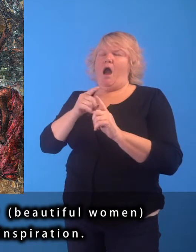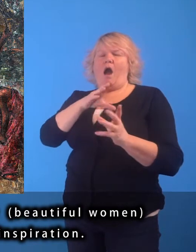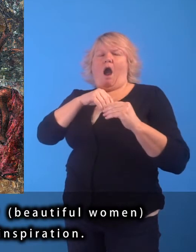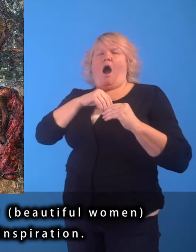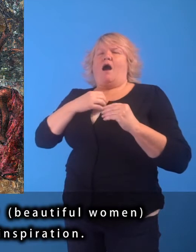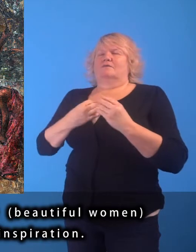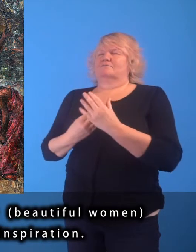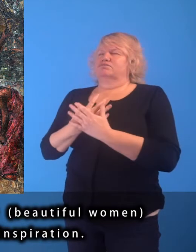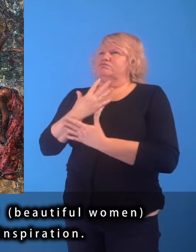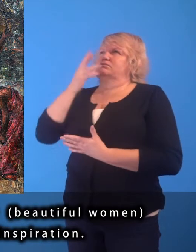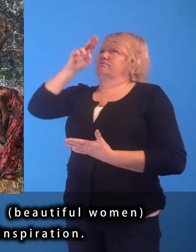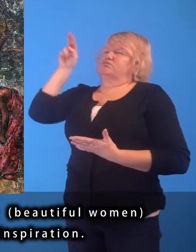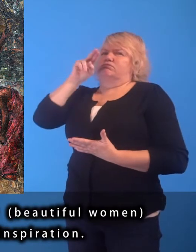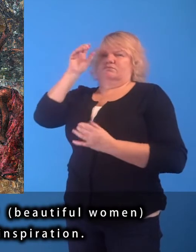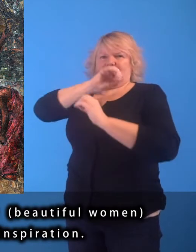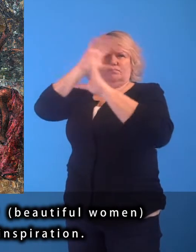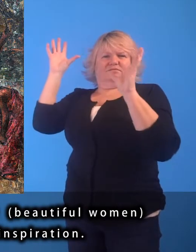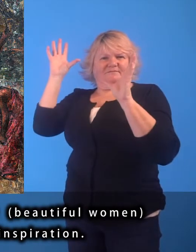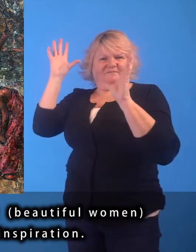as inspiration.